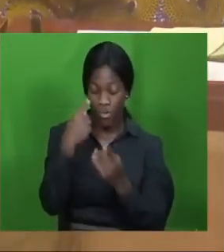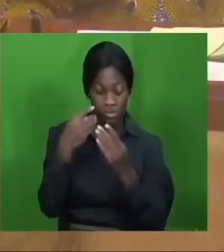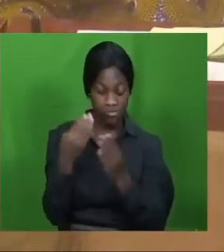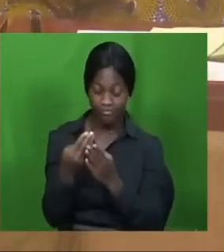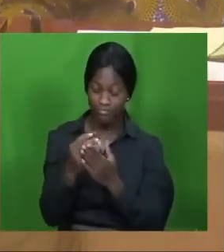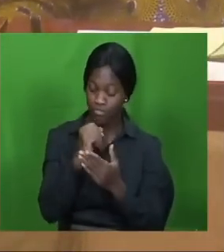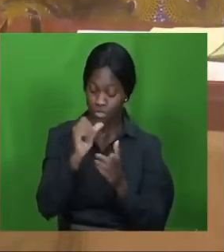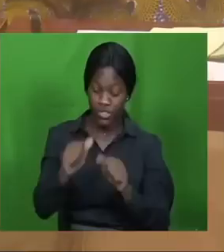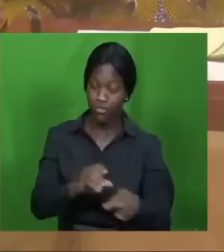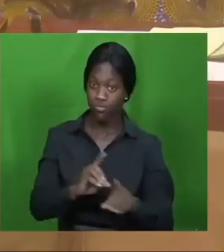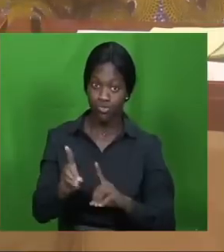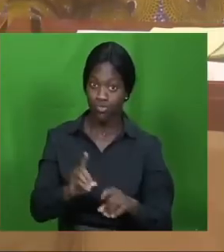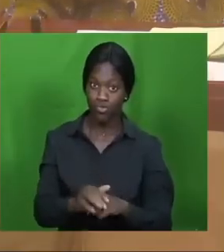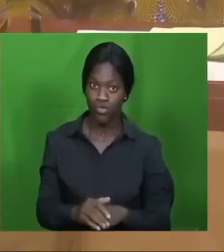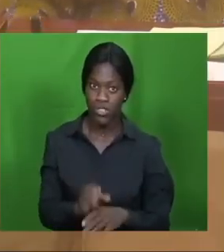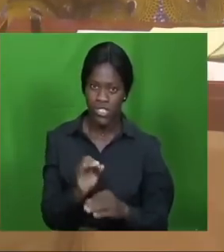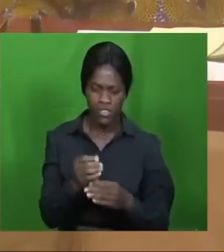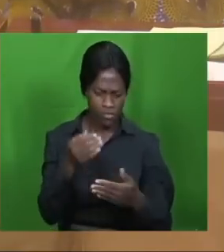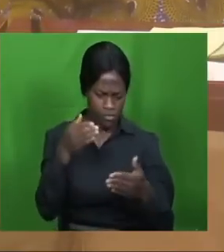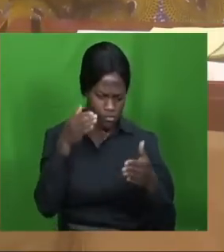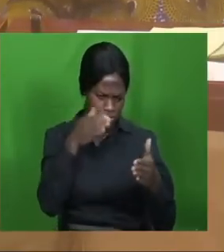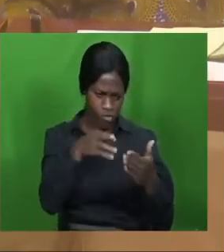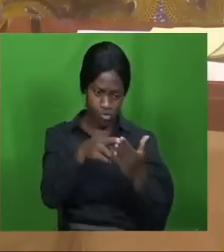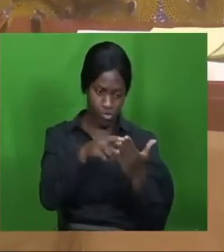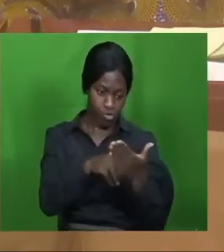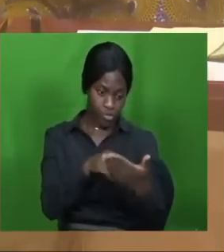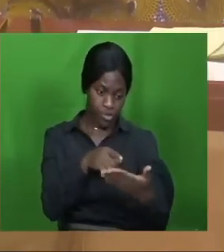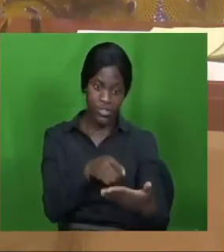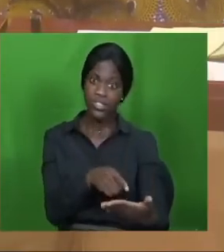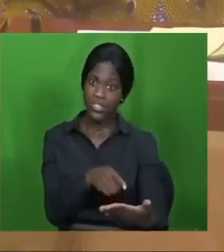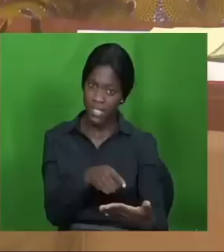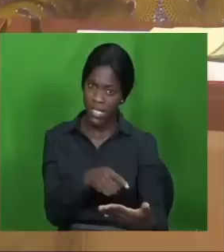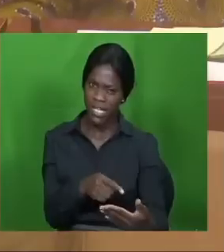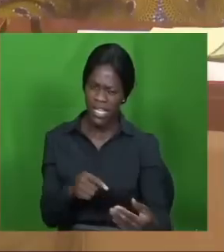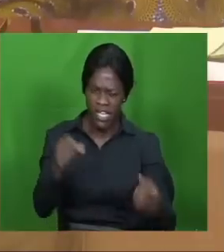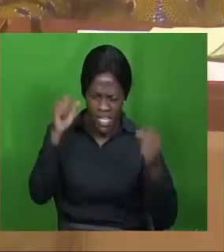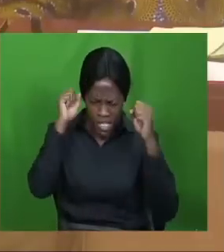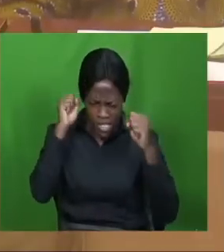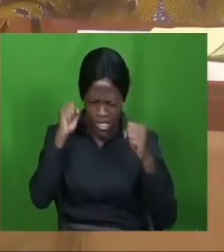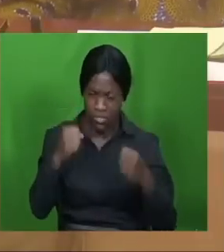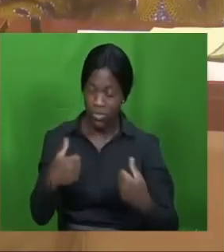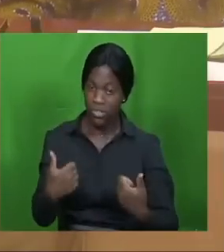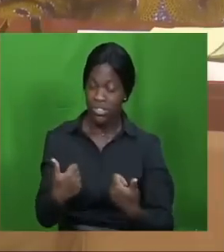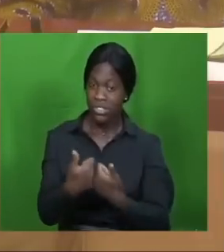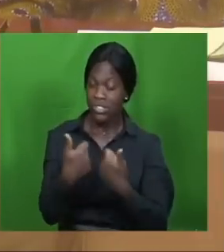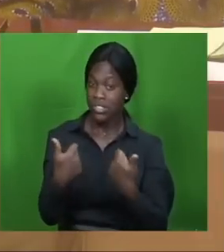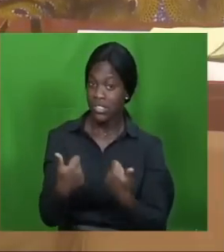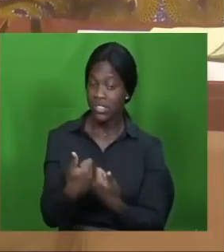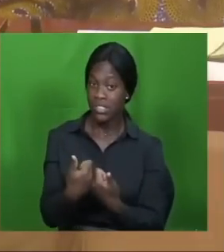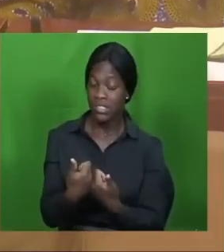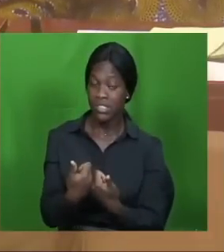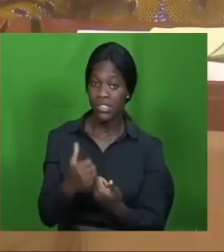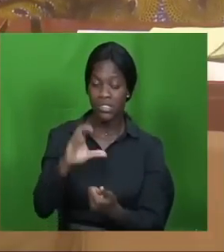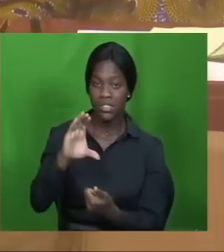you pay regard to this report, one of the serious challenges of SHRAD is that they are underfunded.